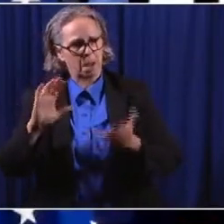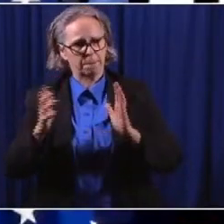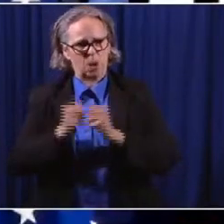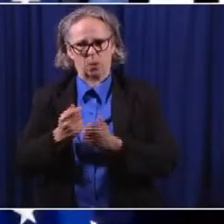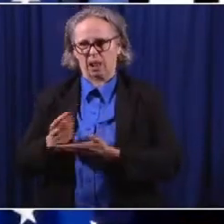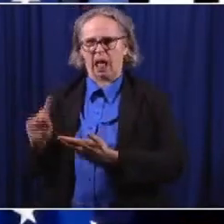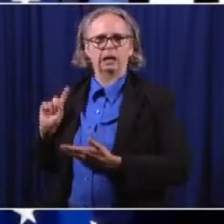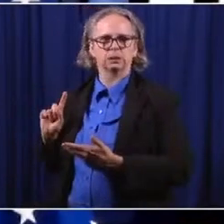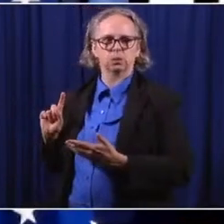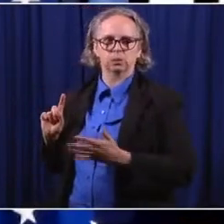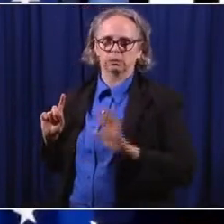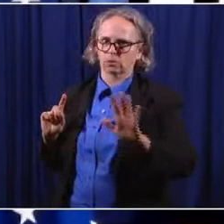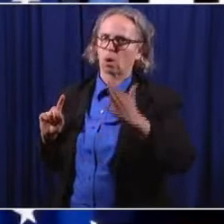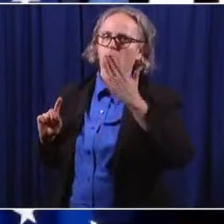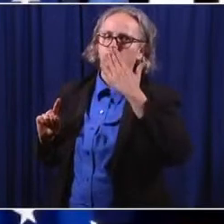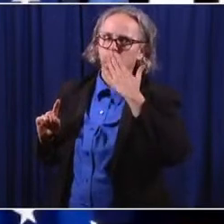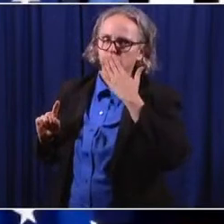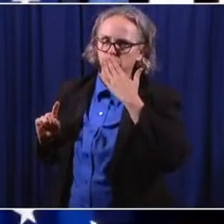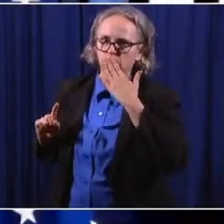up, that means that